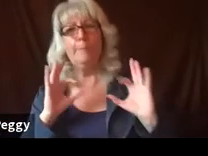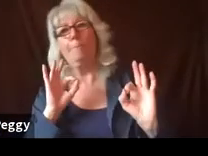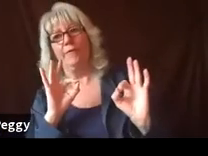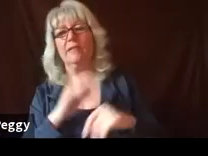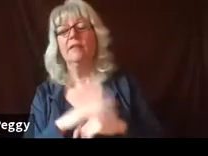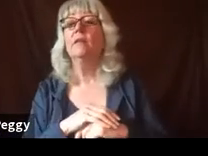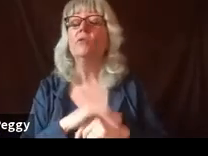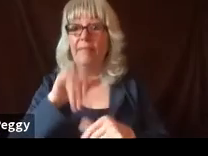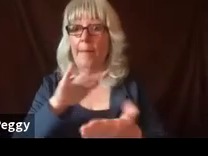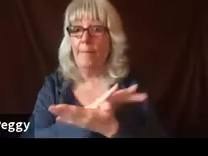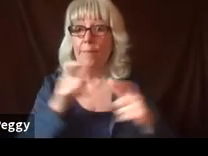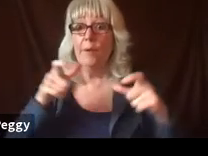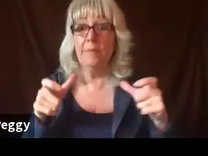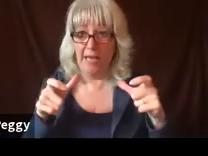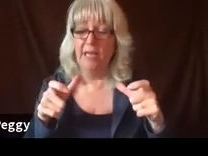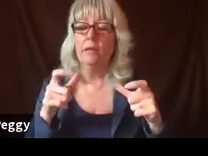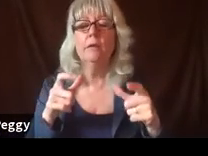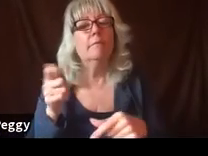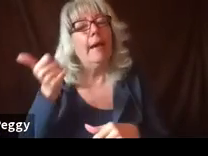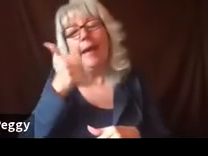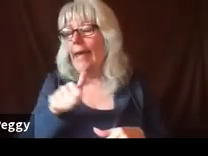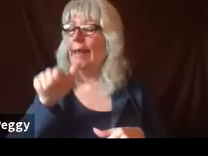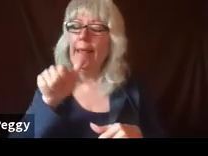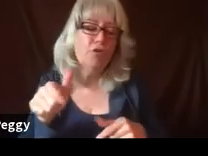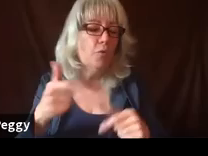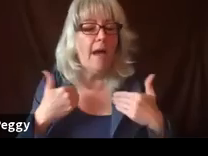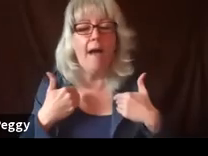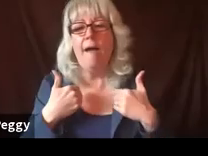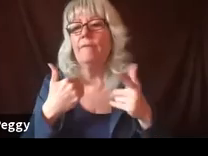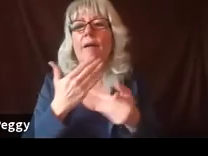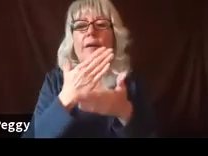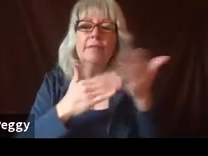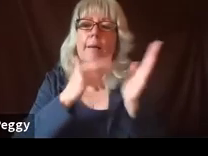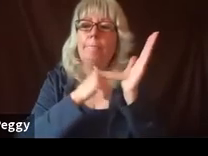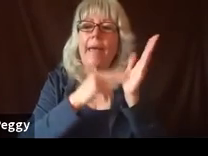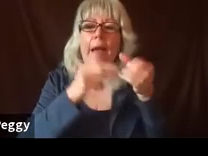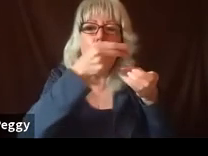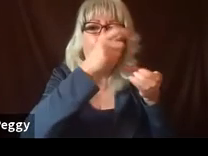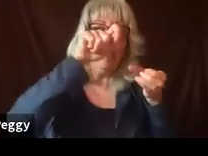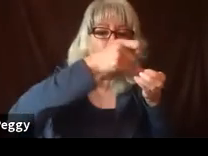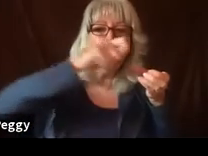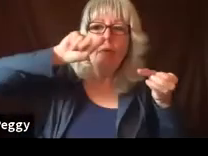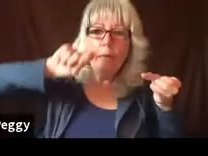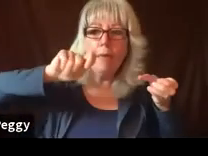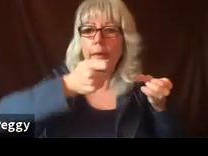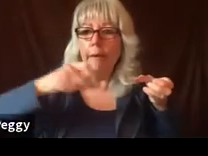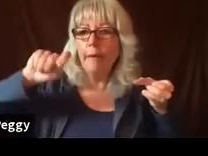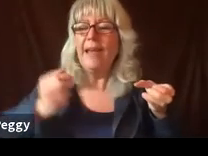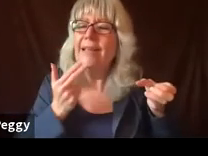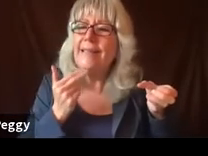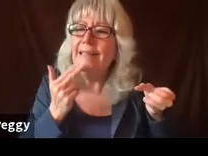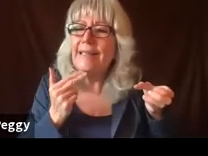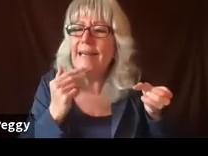plate. You're going to use any tool to get a little bit of paint out onto the palette. Take as little